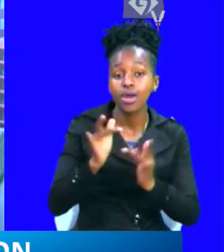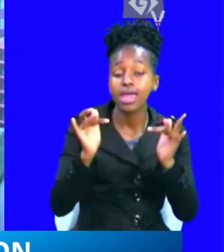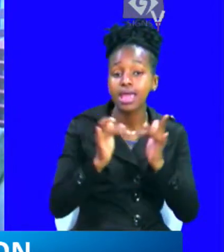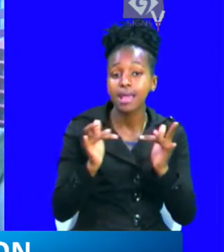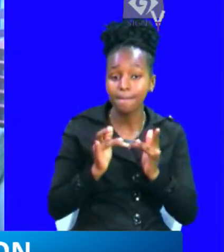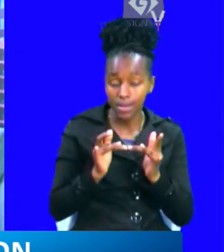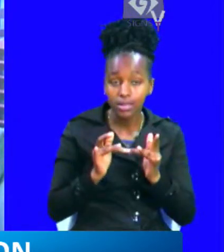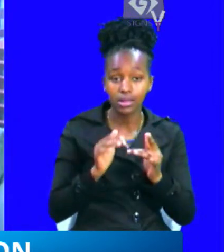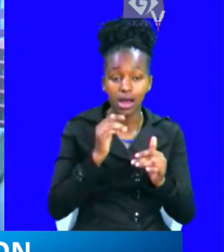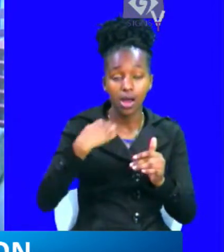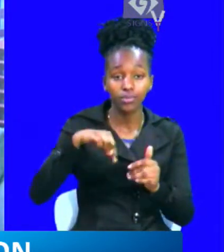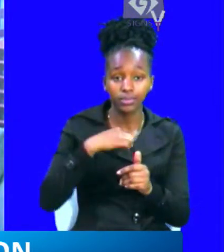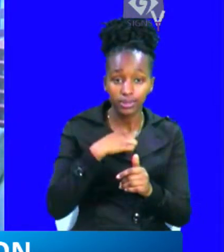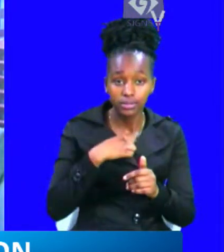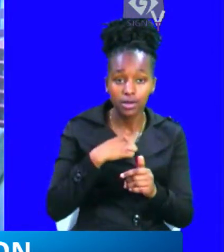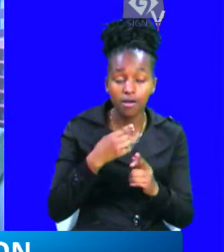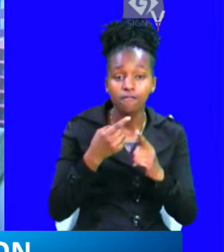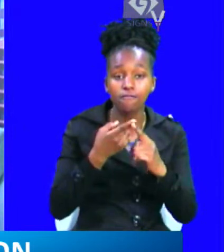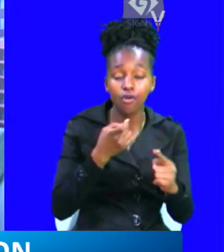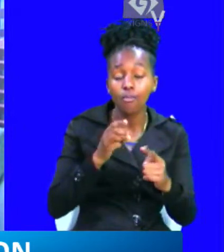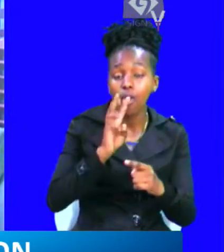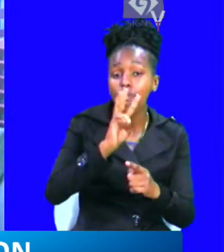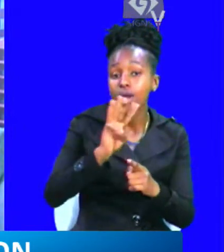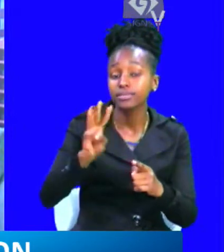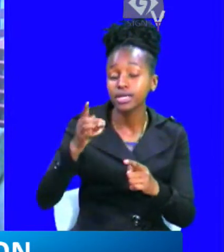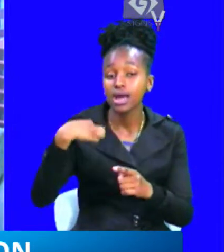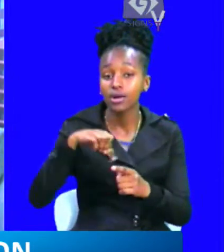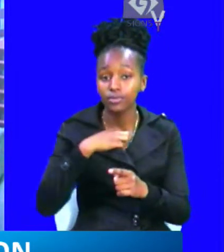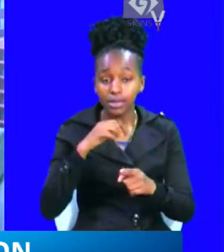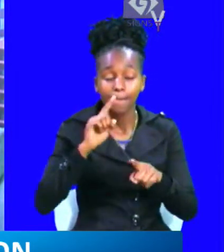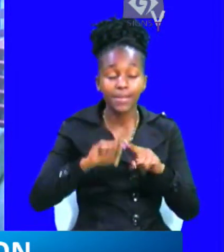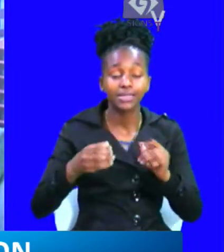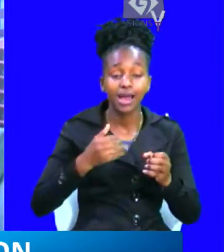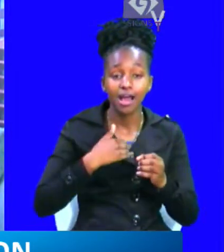addresses, that which you can find from our website. Yes. But it's